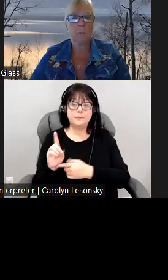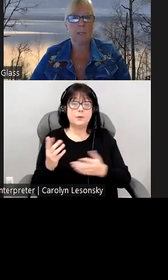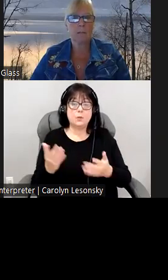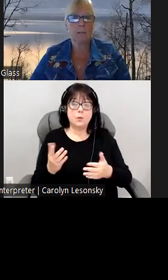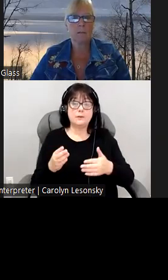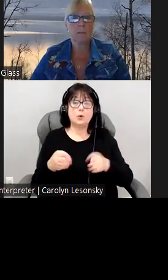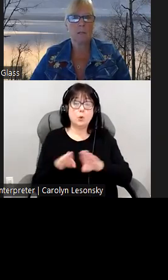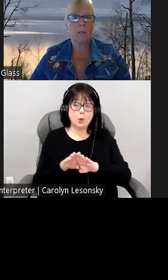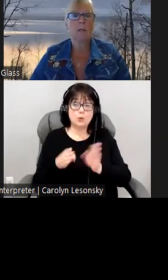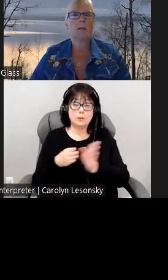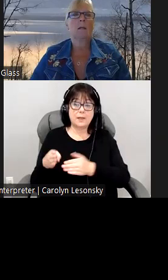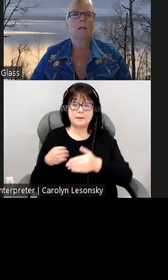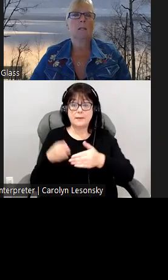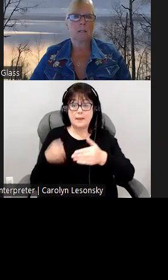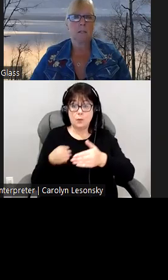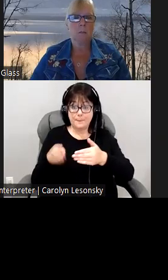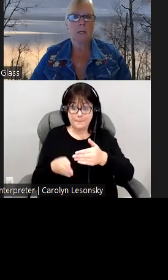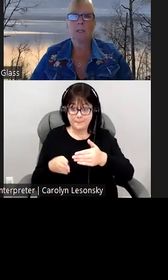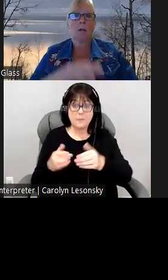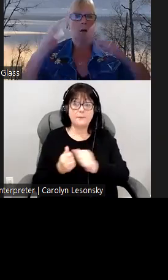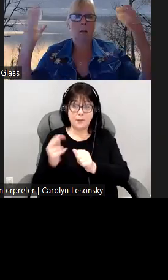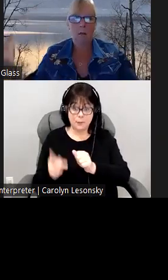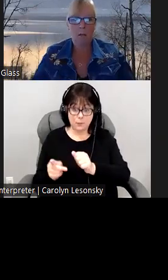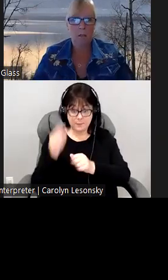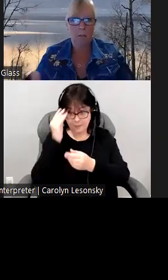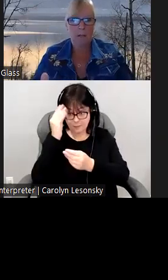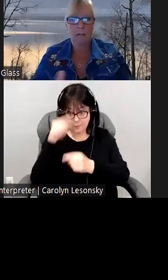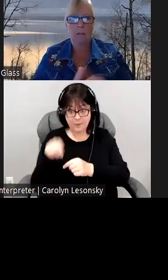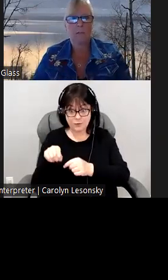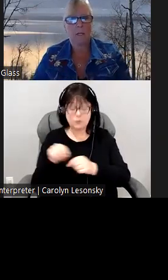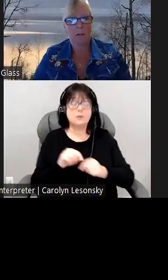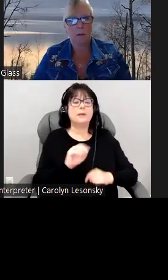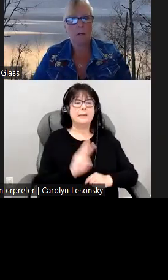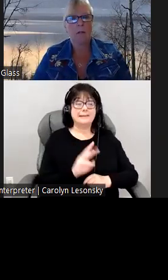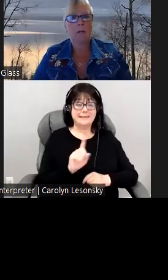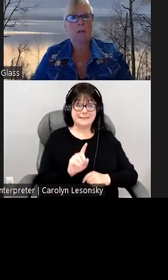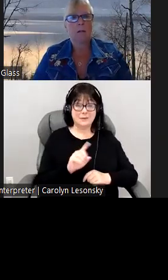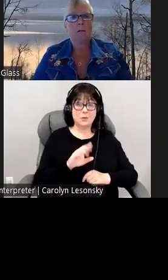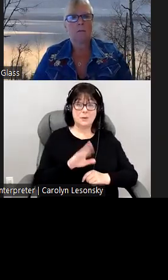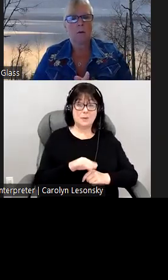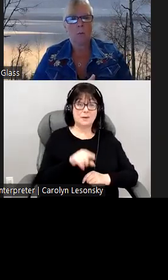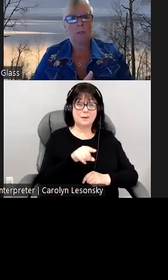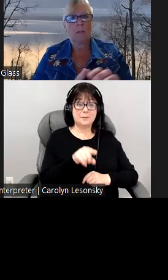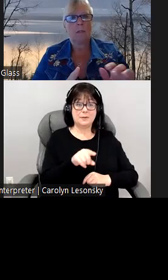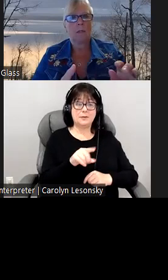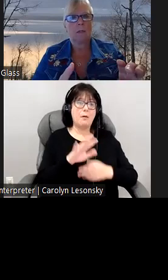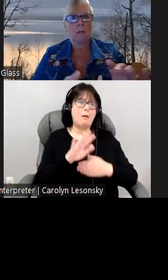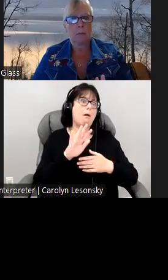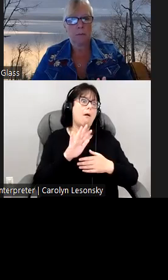closed plans. And 61 has all of that stuff together for